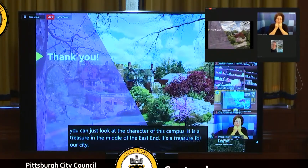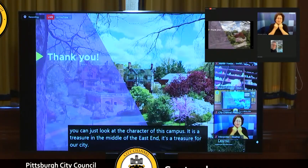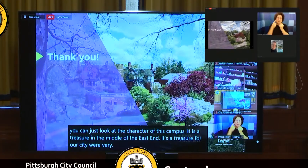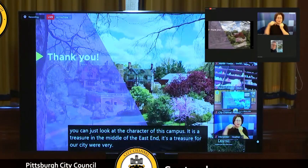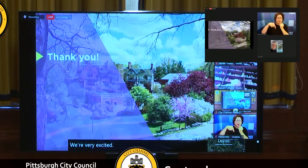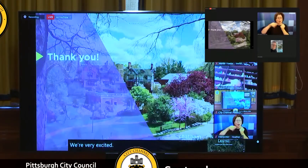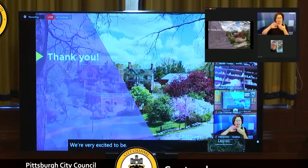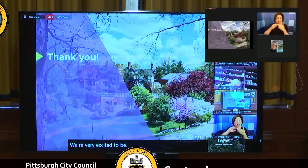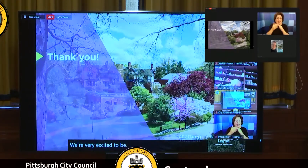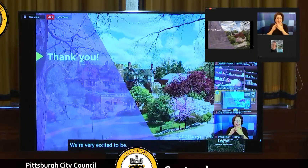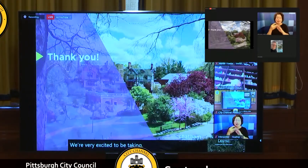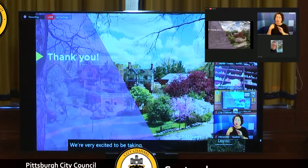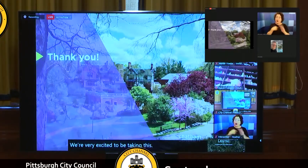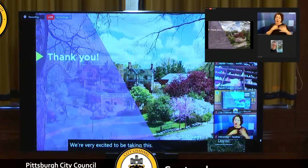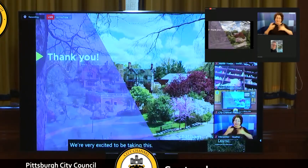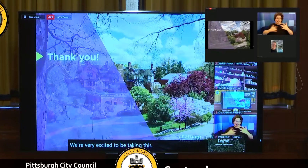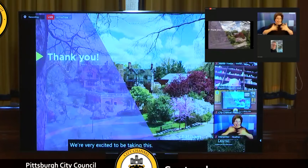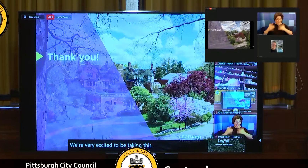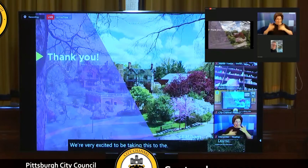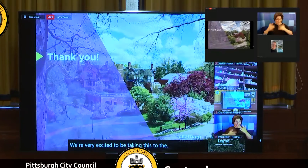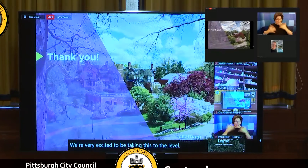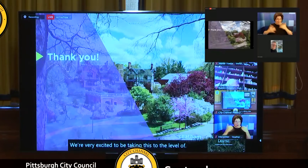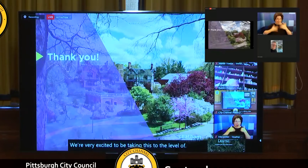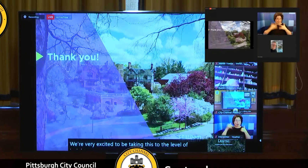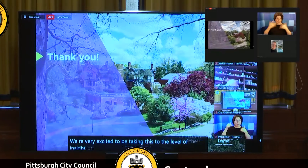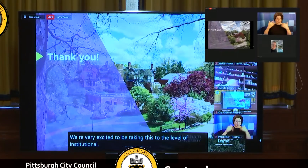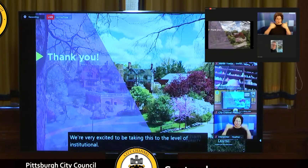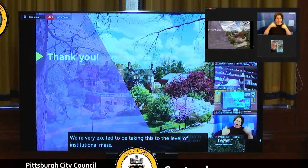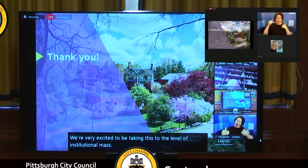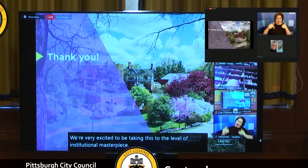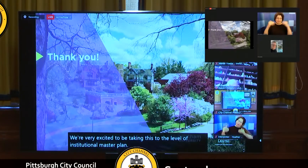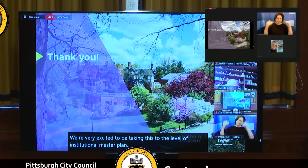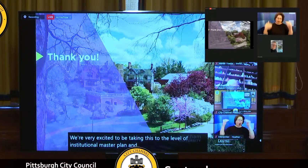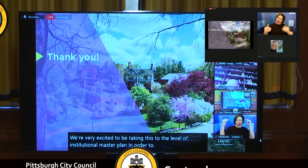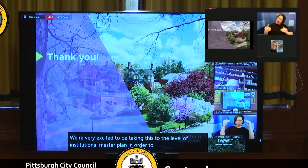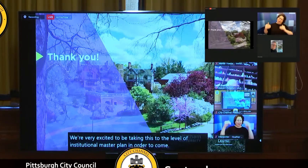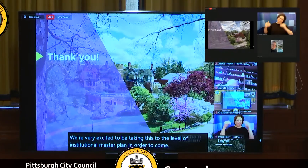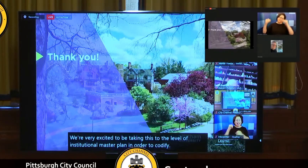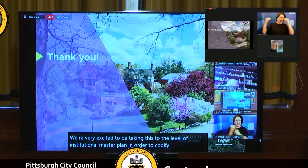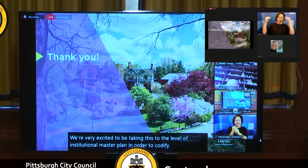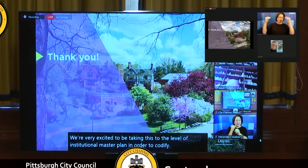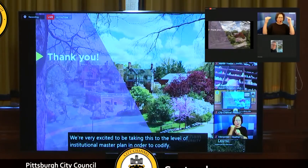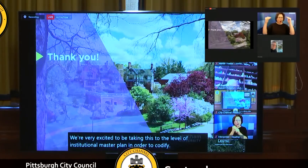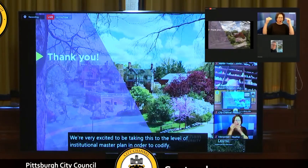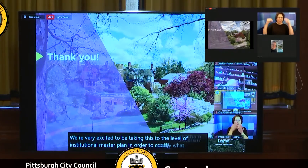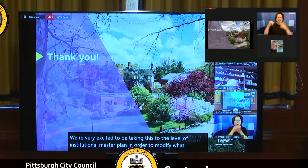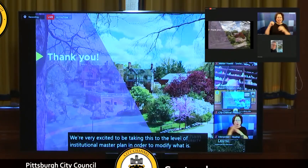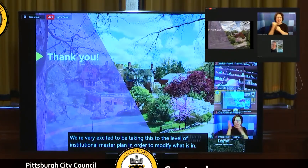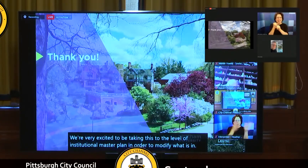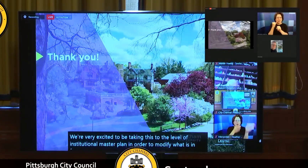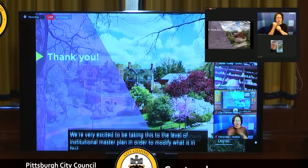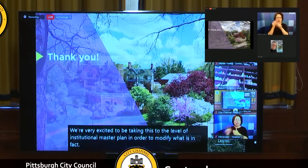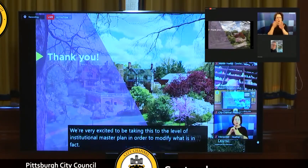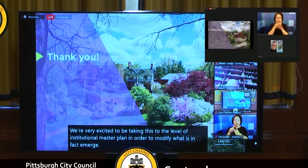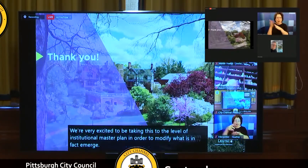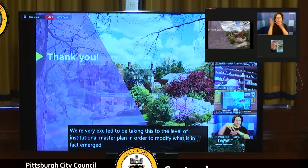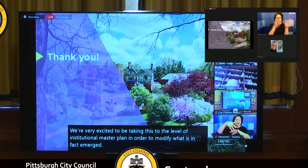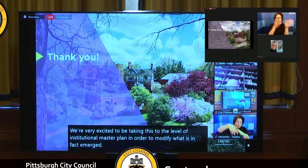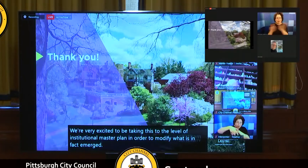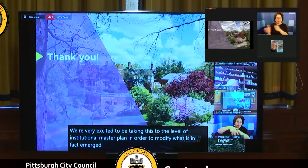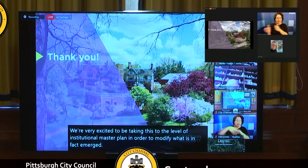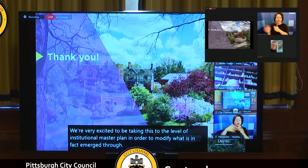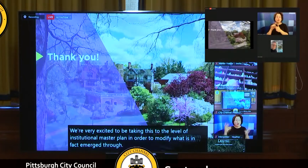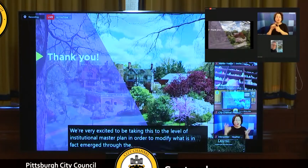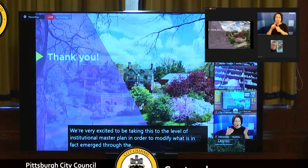excited to be taking this to the level of an institutional master plan in order to codify what is in fact emerged through